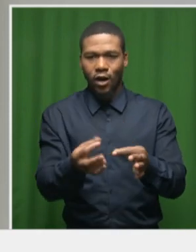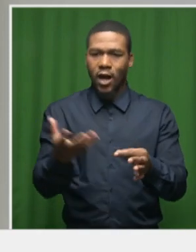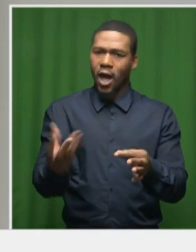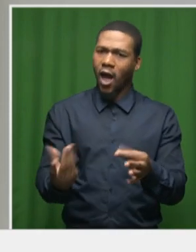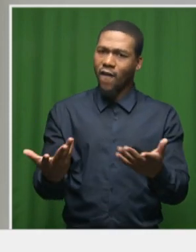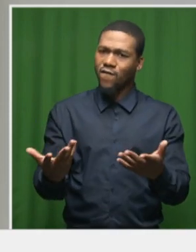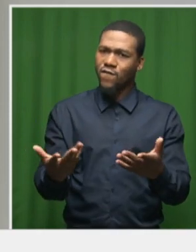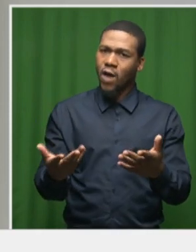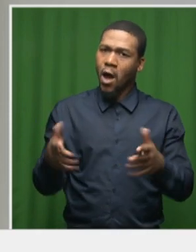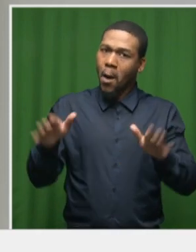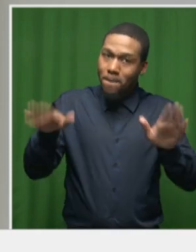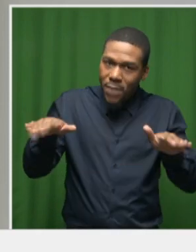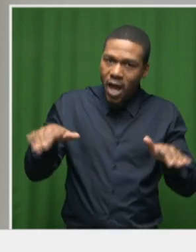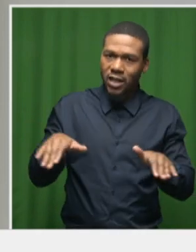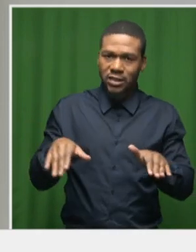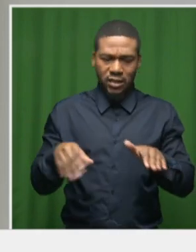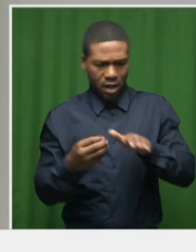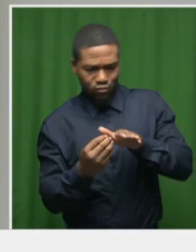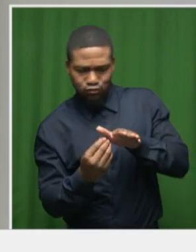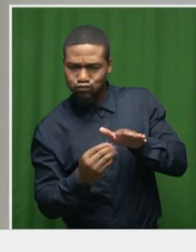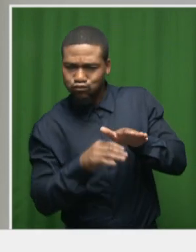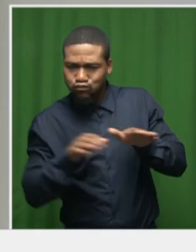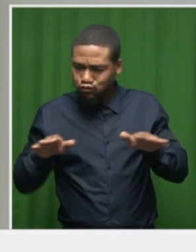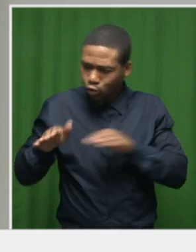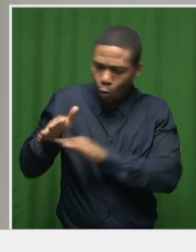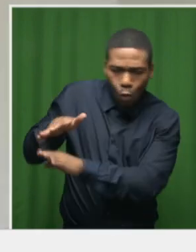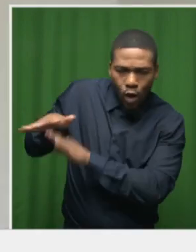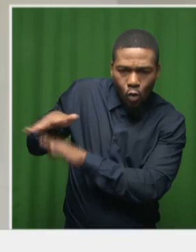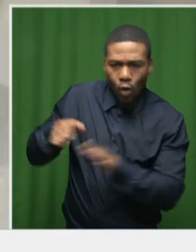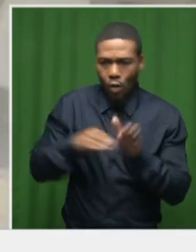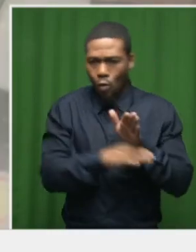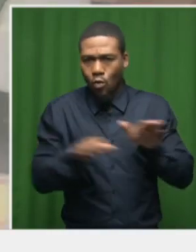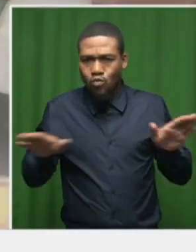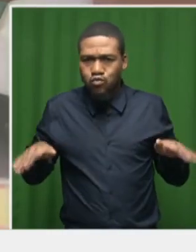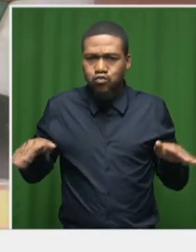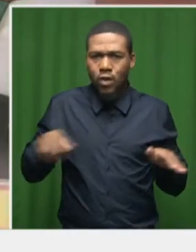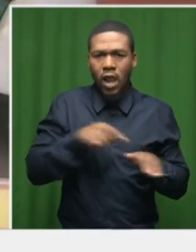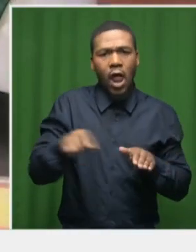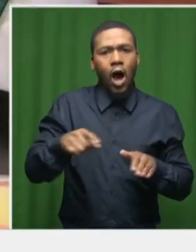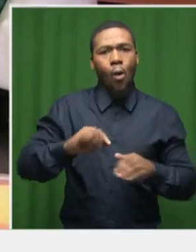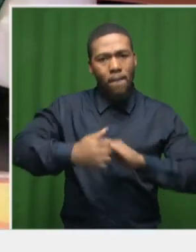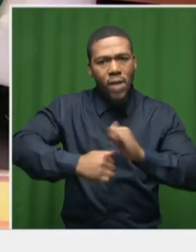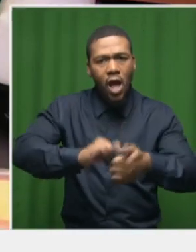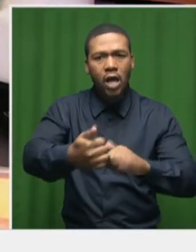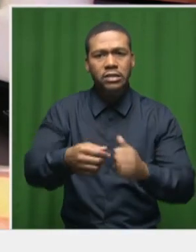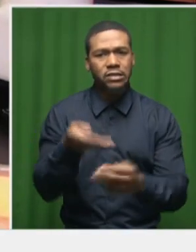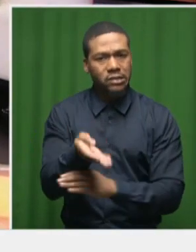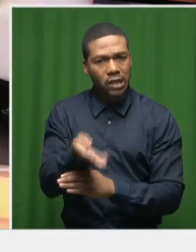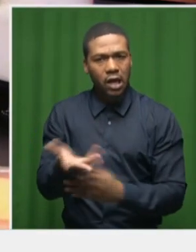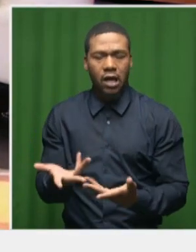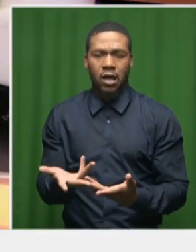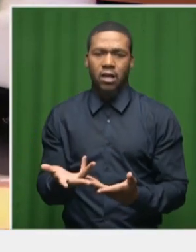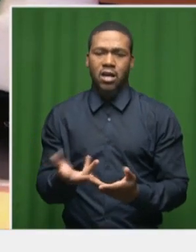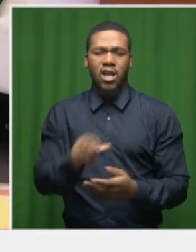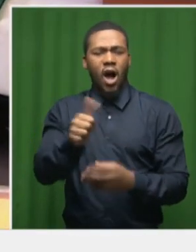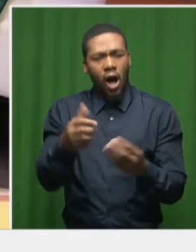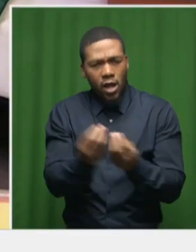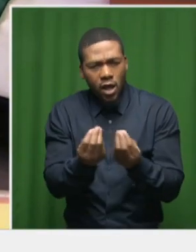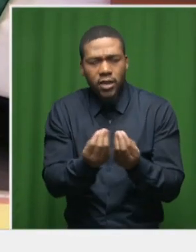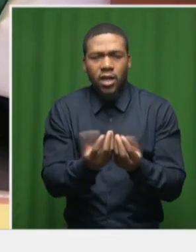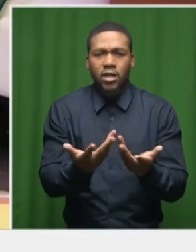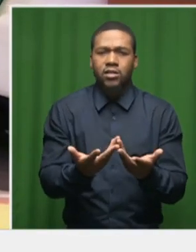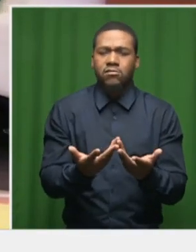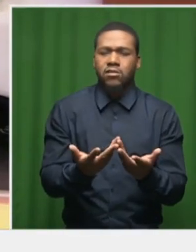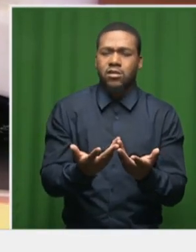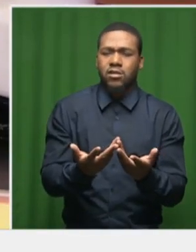order to fly. So this constant repetition that I found everywhere in nature, in organic things. So basically